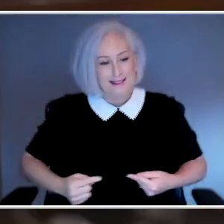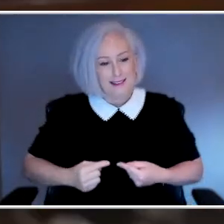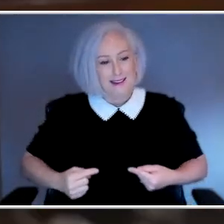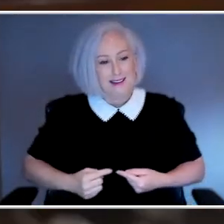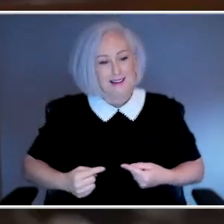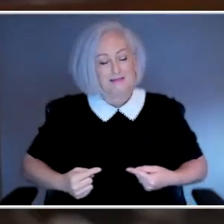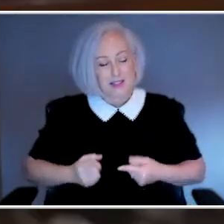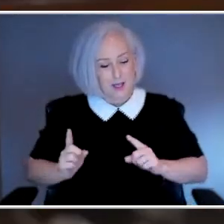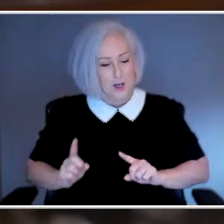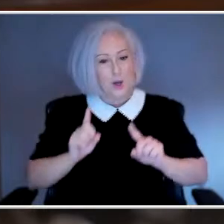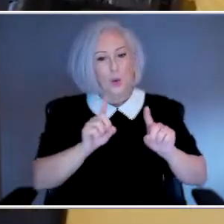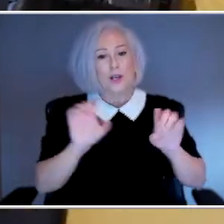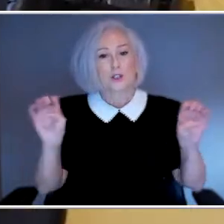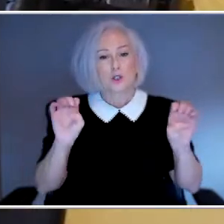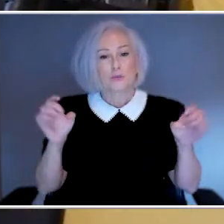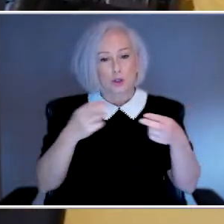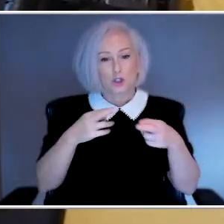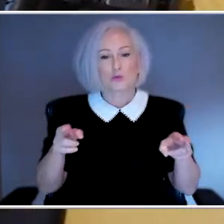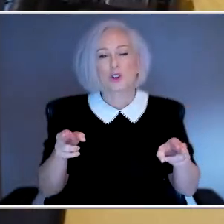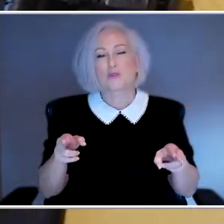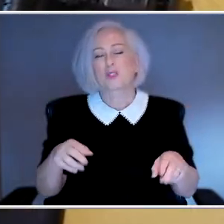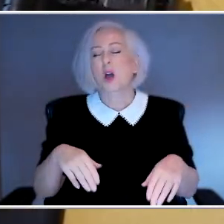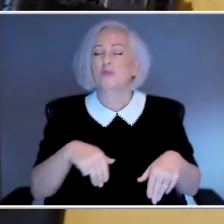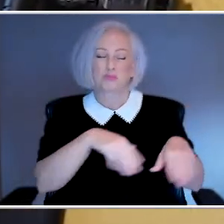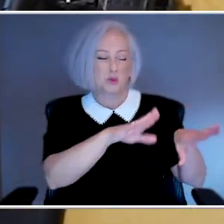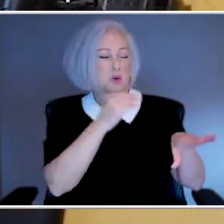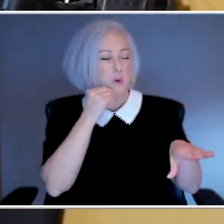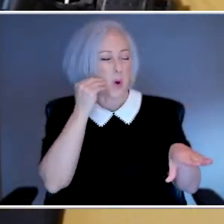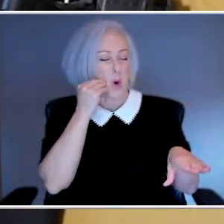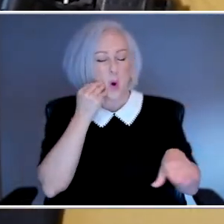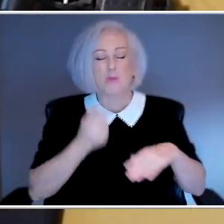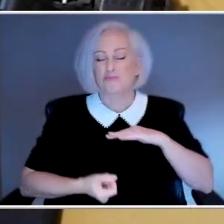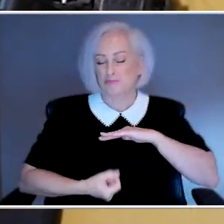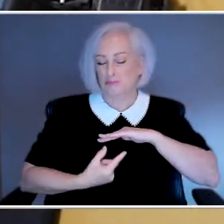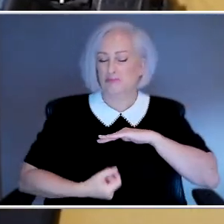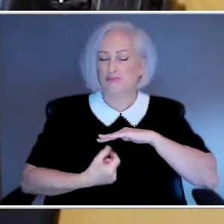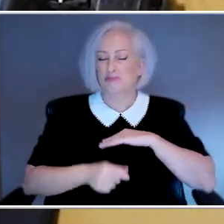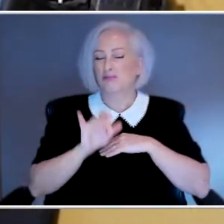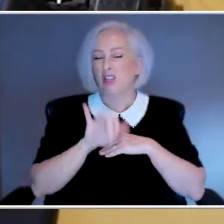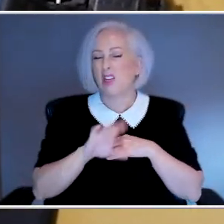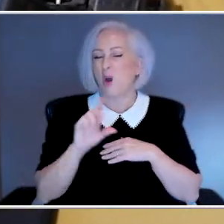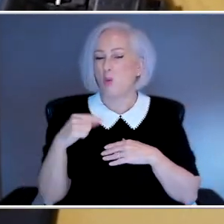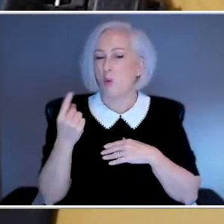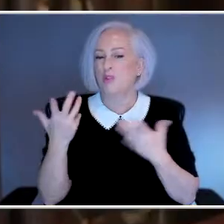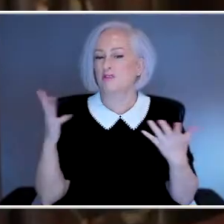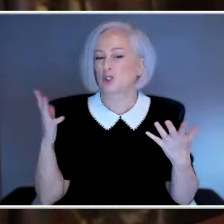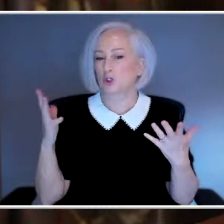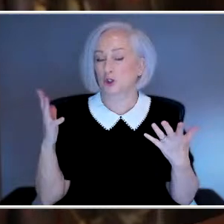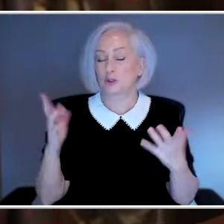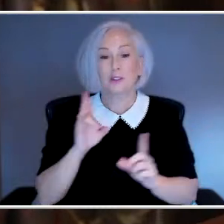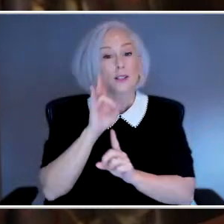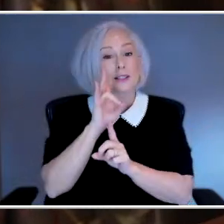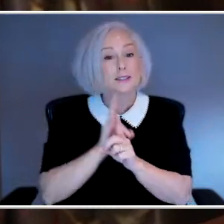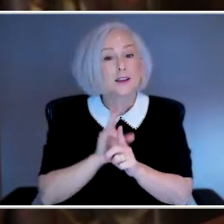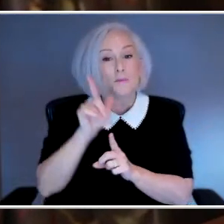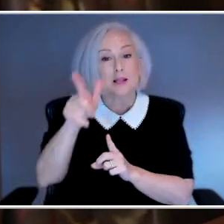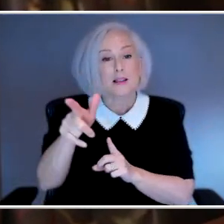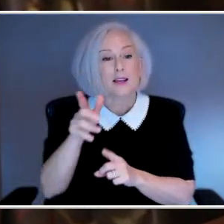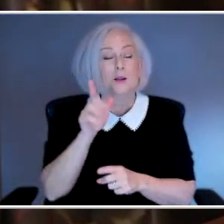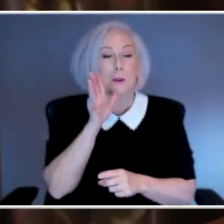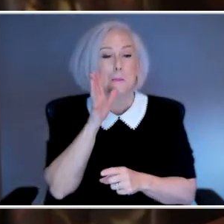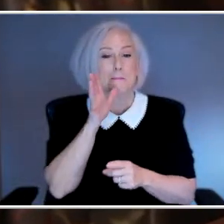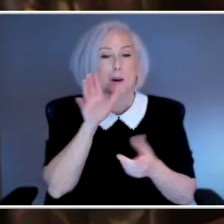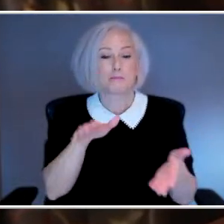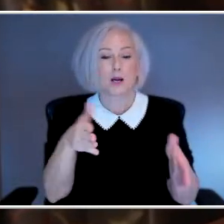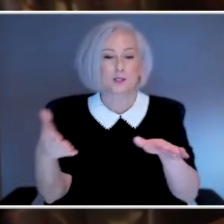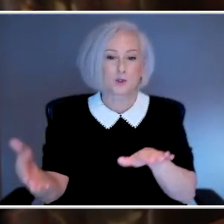that it was acid reflux. Less than 7 months later, Priscilla's mom passed away from stomach cancer. It was